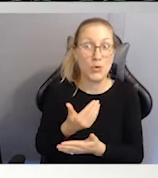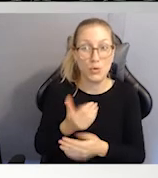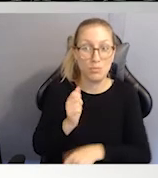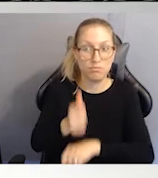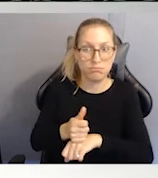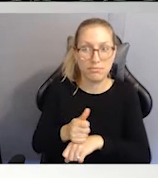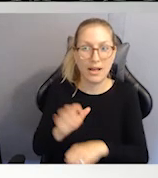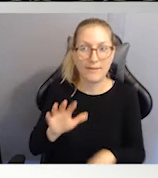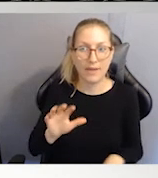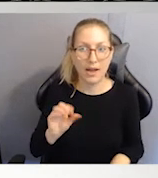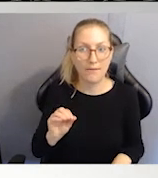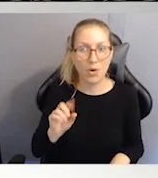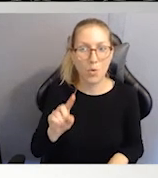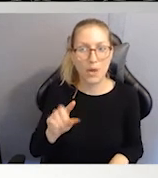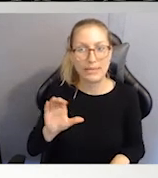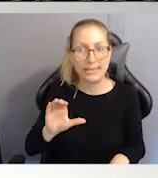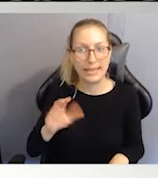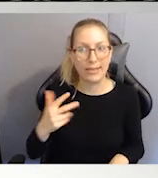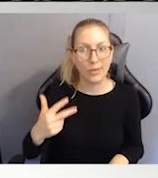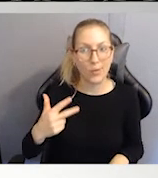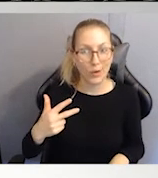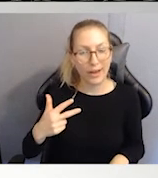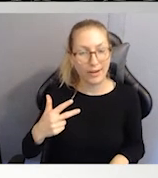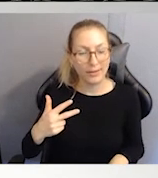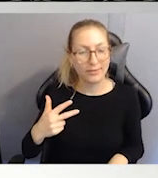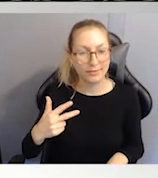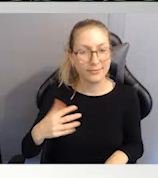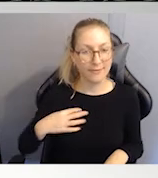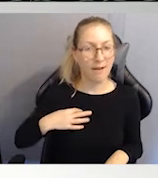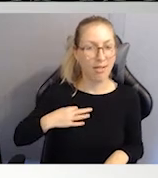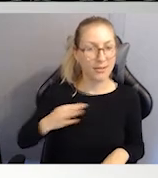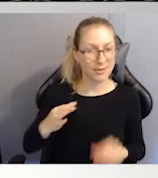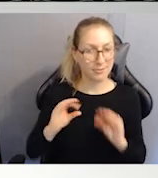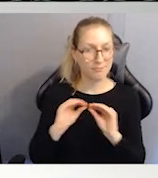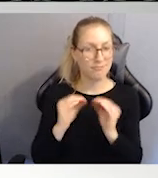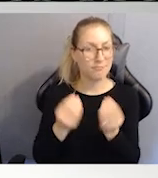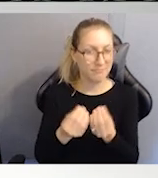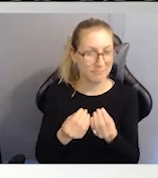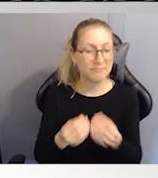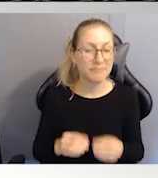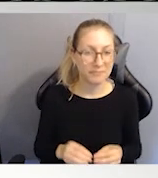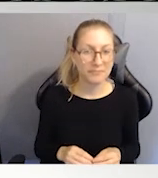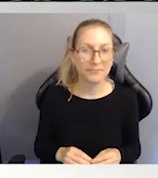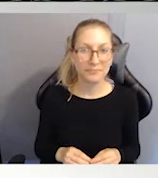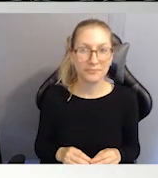get donation letters and Shirts. and we have shirts and water